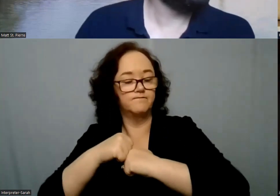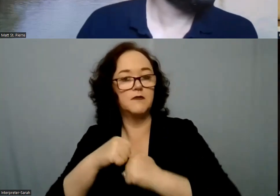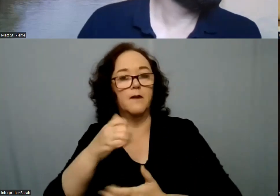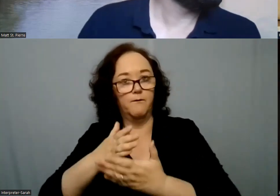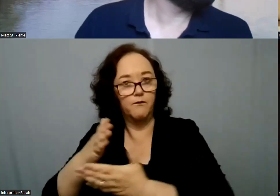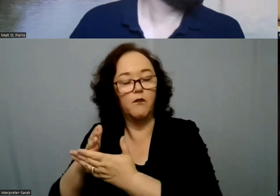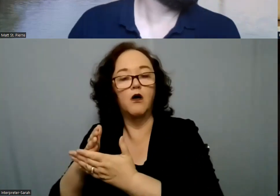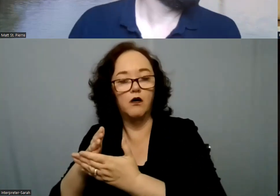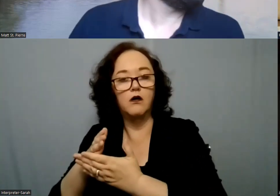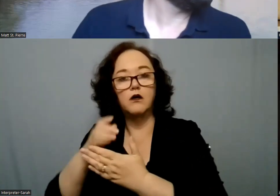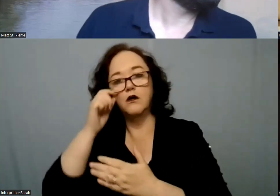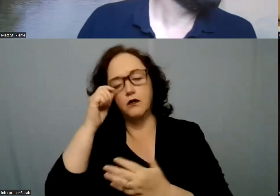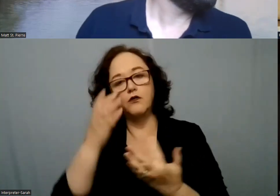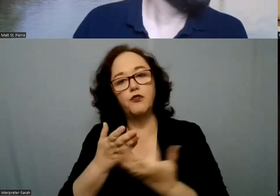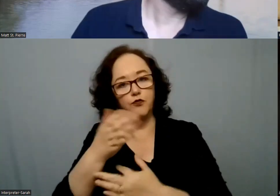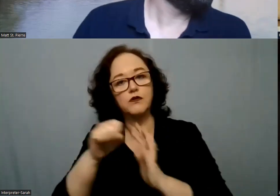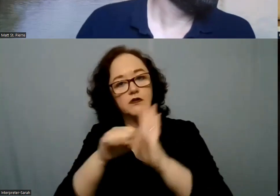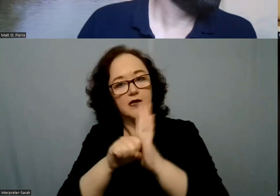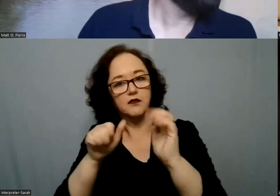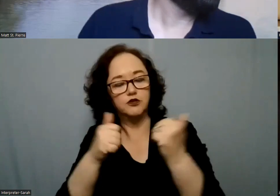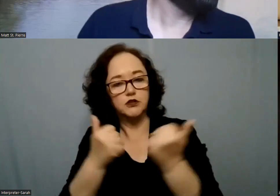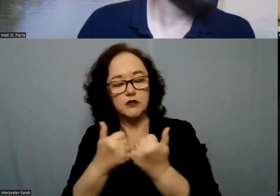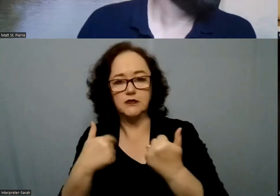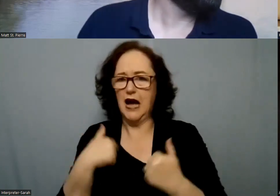state agency. So I think it's unique how